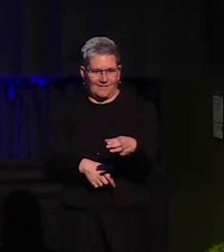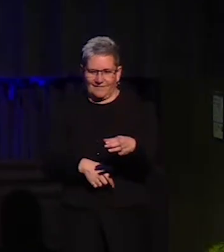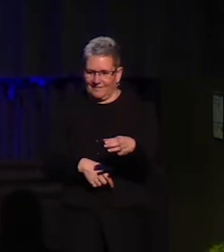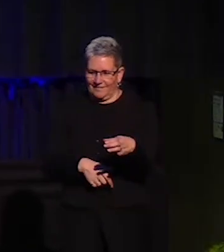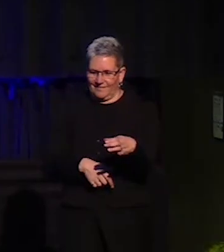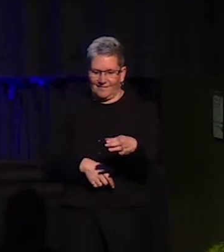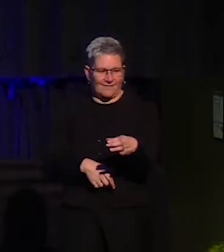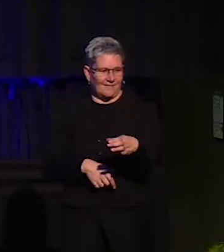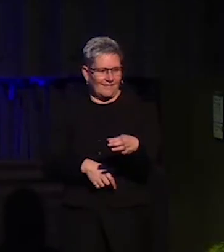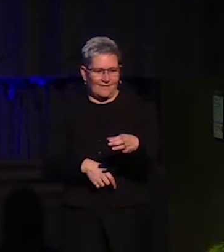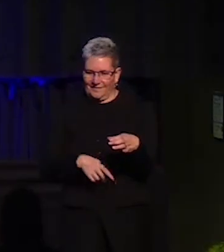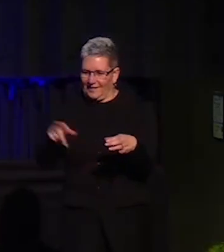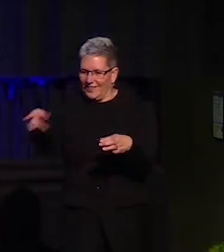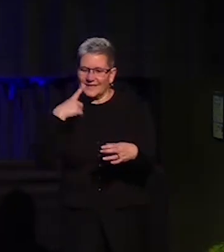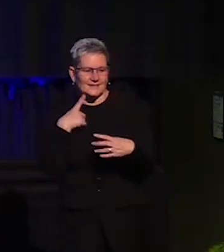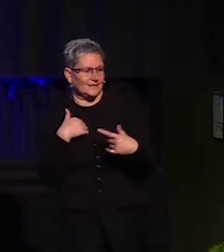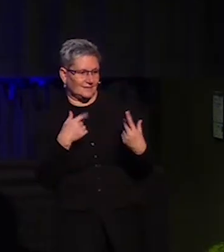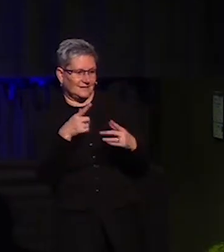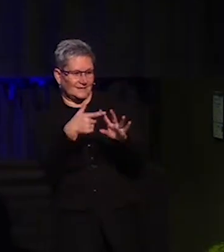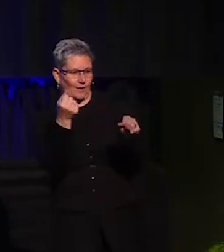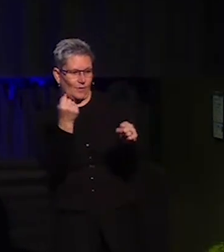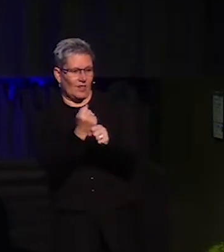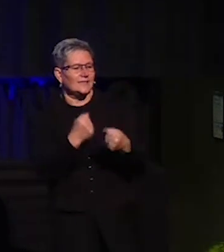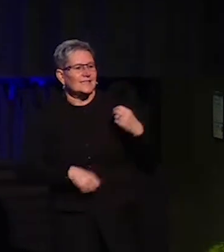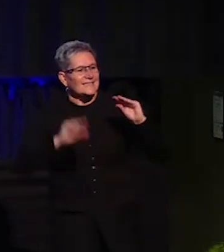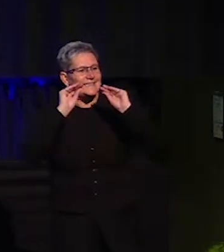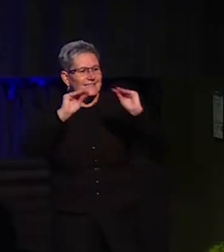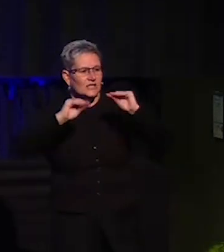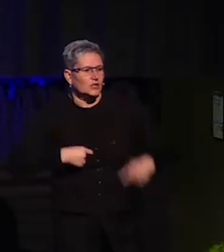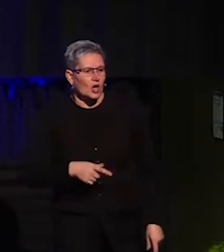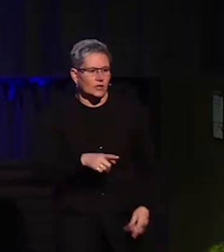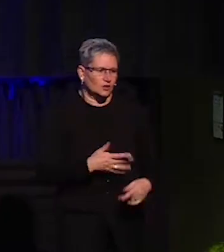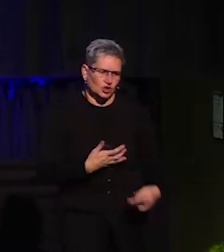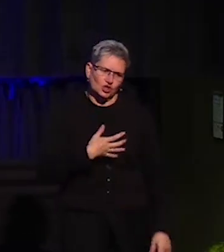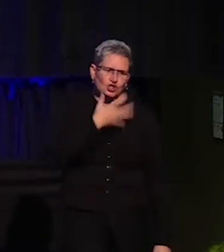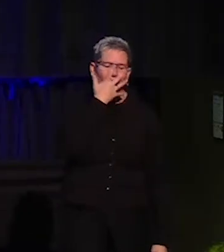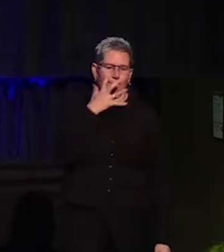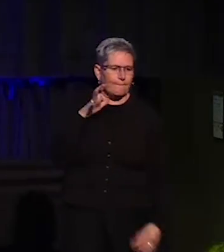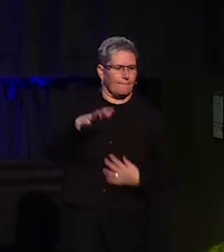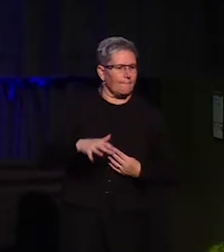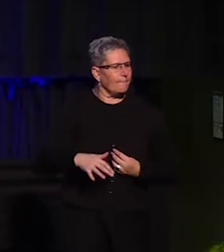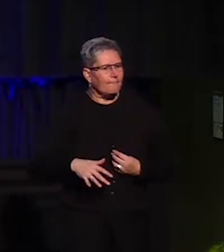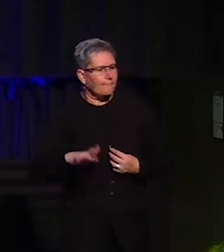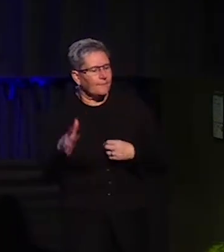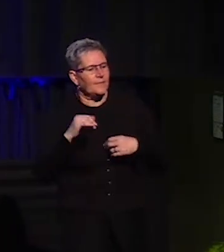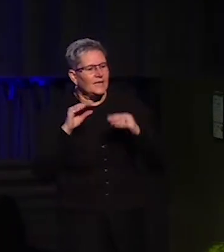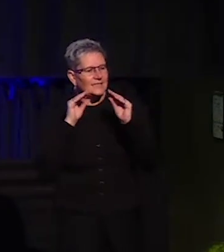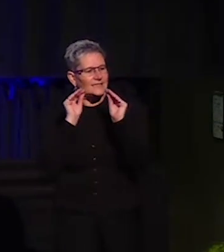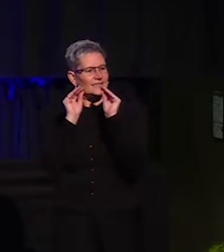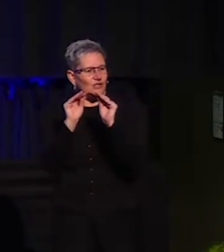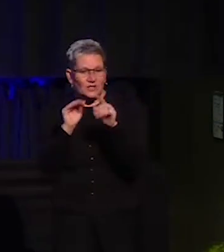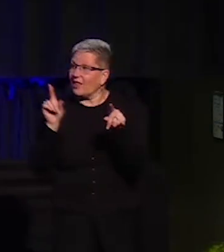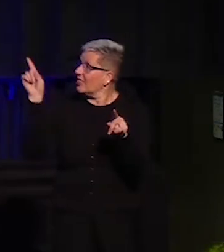I'd like to be really clear, this is a teaching moment, not a shaming moment. We are not shaming Exeloo. Exeloo is